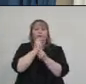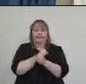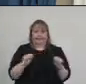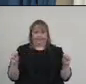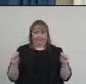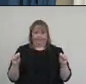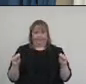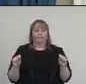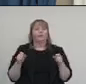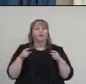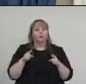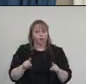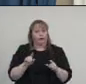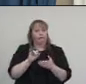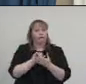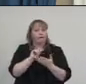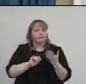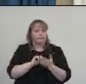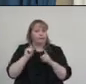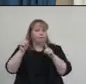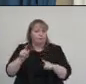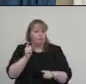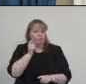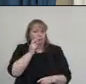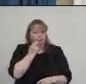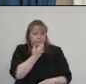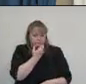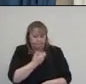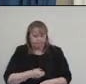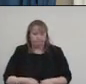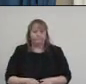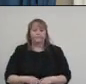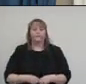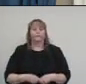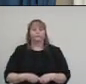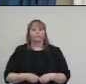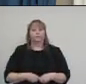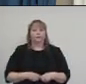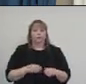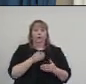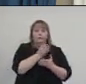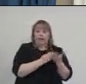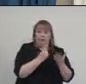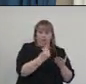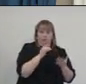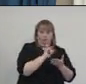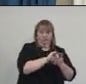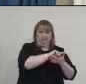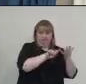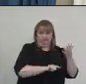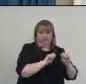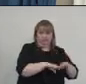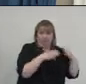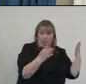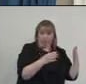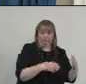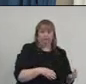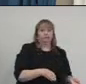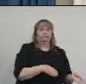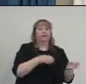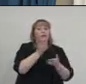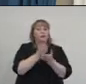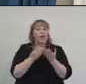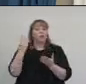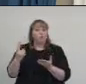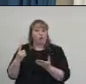and remain safe during this process. Here is what we won't be able to open in phase one. Bars and nightclubs